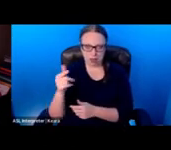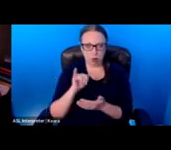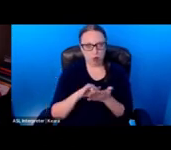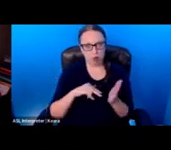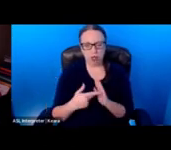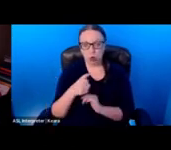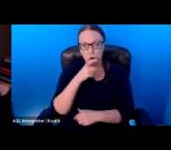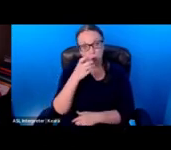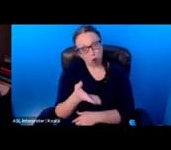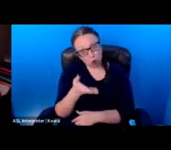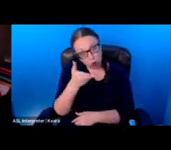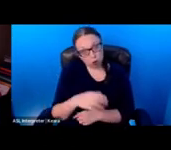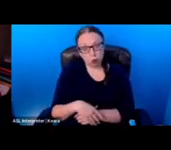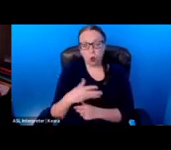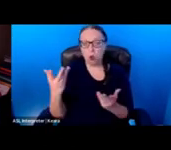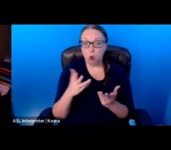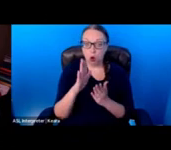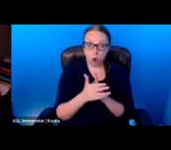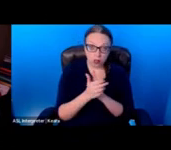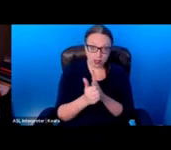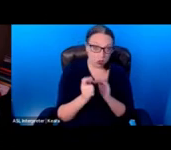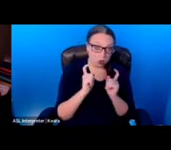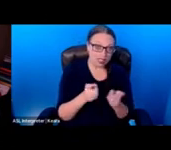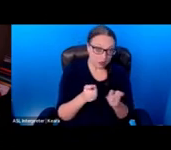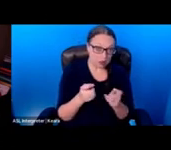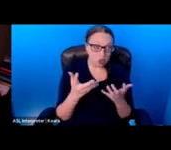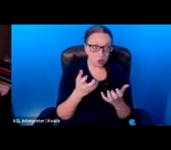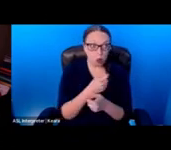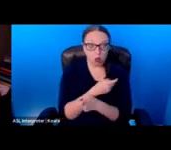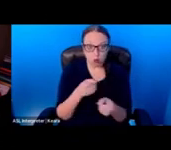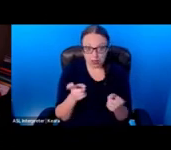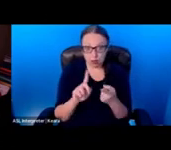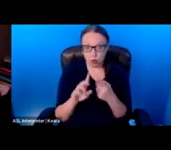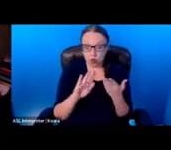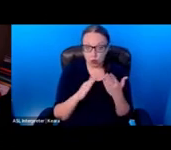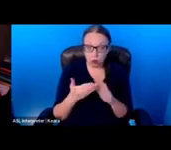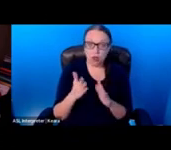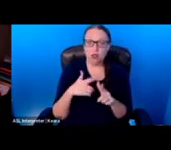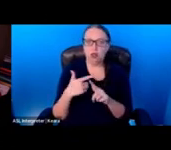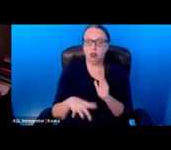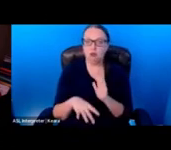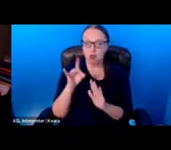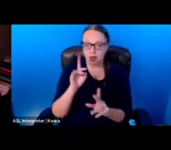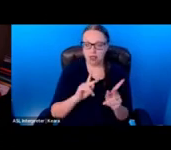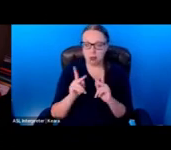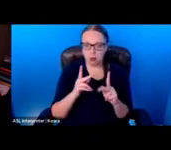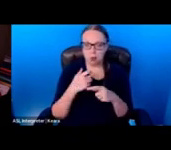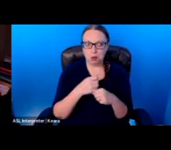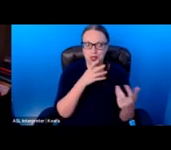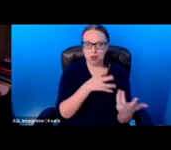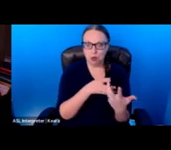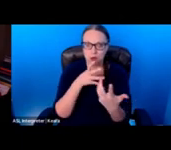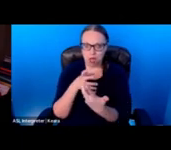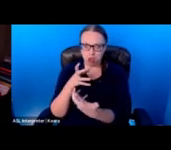What are your gifts? What gifts do you want to share with your community? And then locating those in the community, making those matches. We